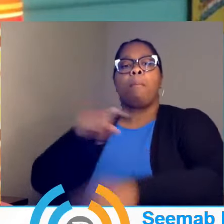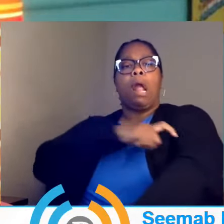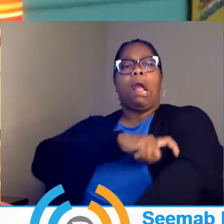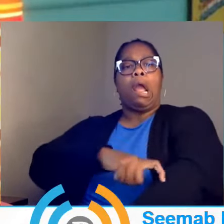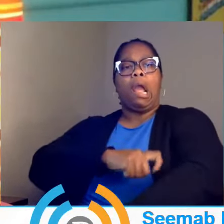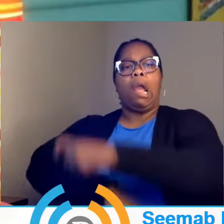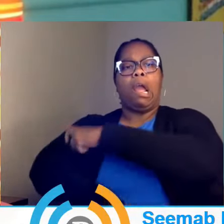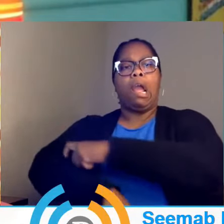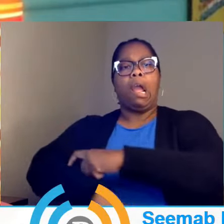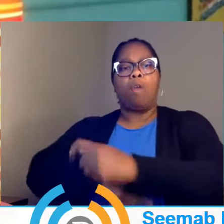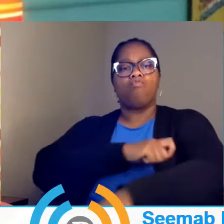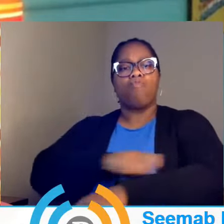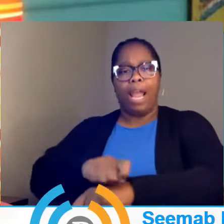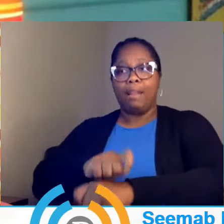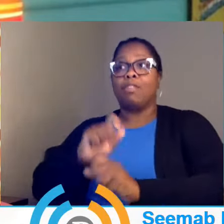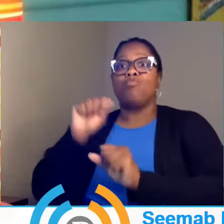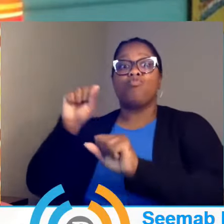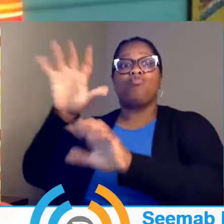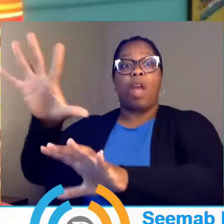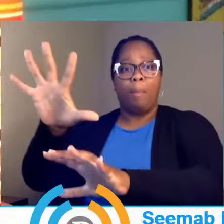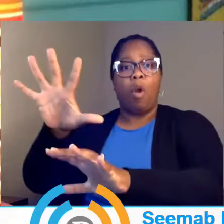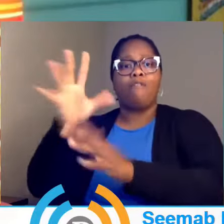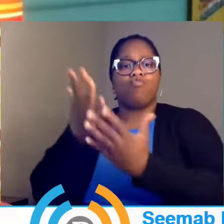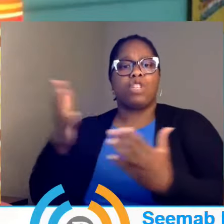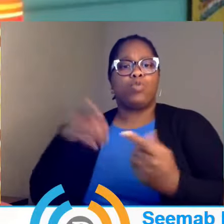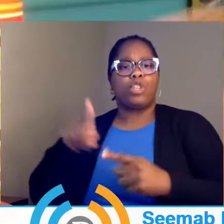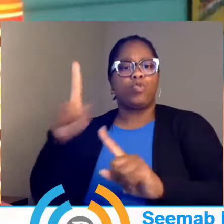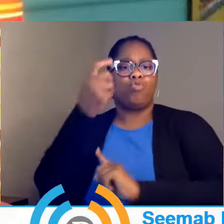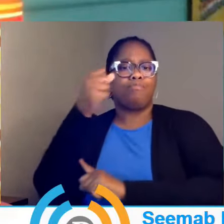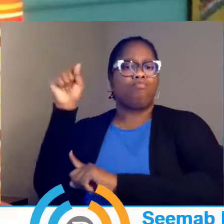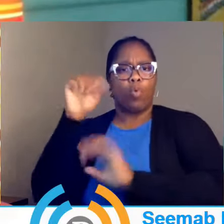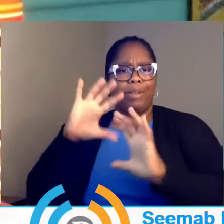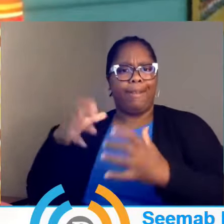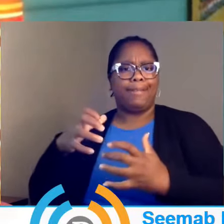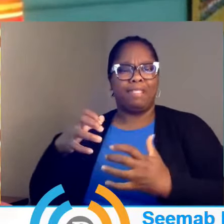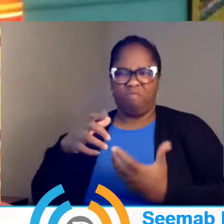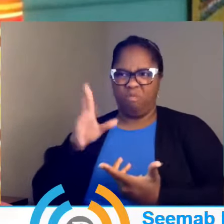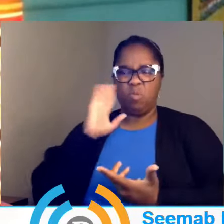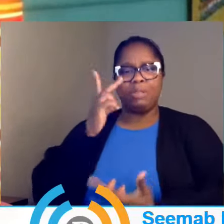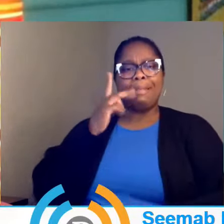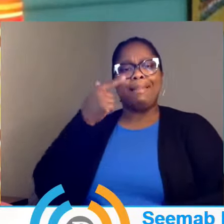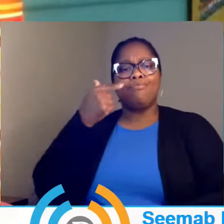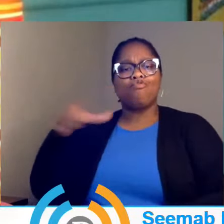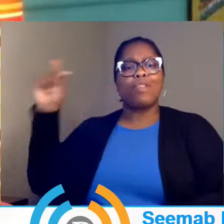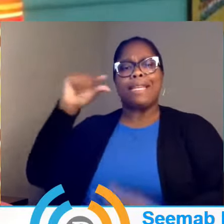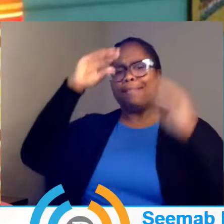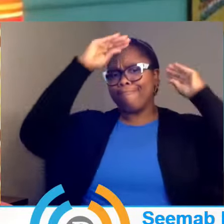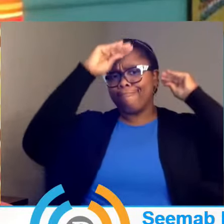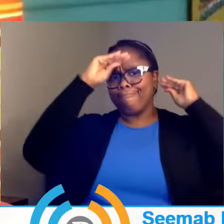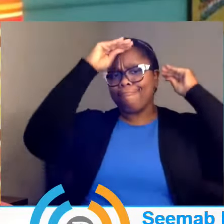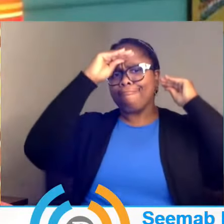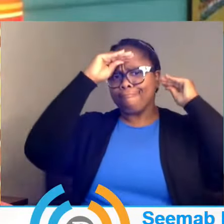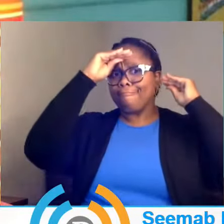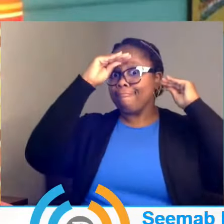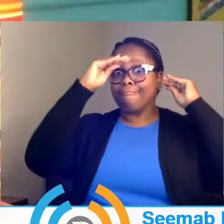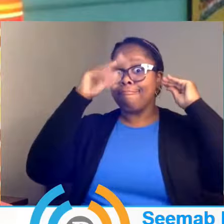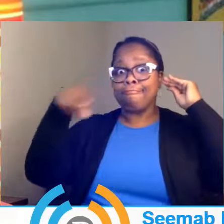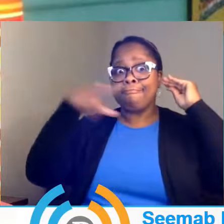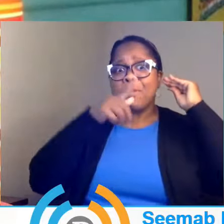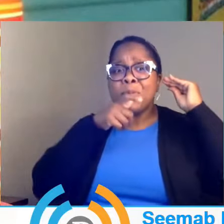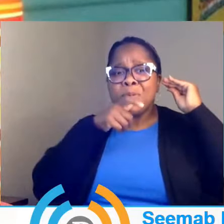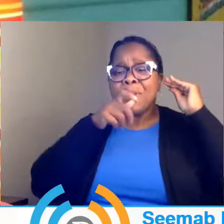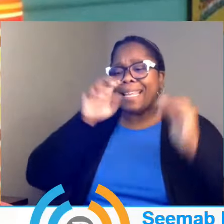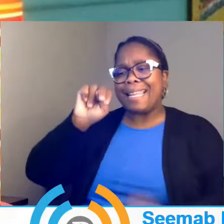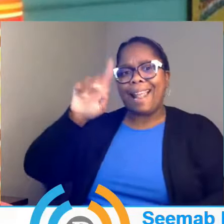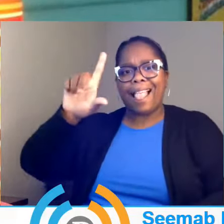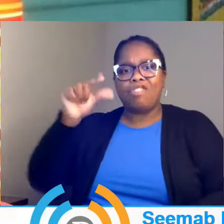resources throughout the protests. You'll see the green helmets walking around. Those are all the NLG folks. You'll see the